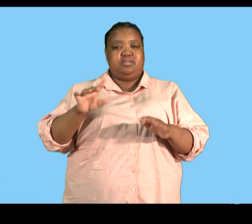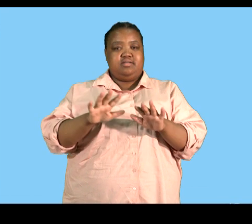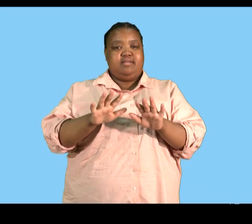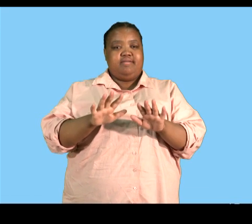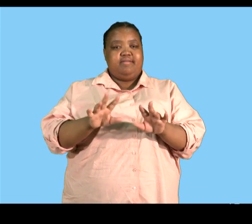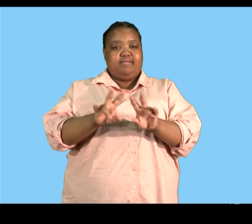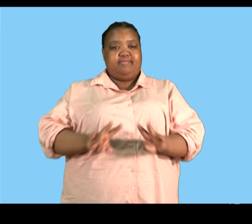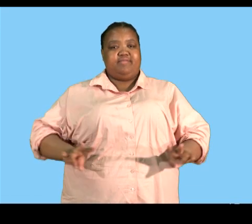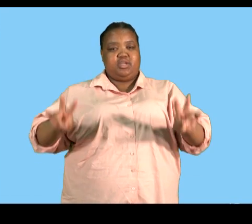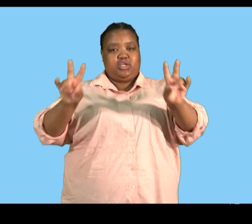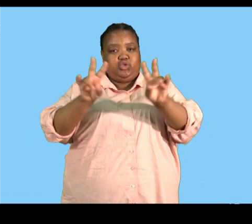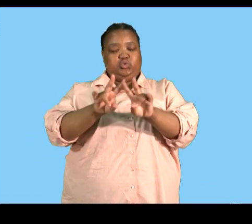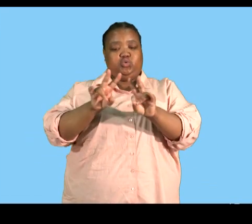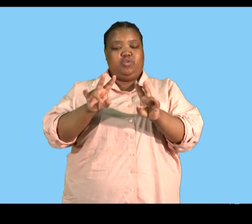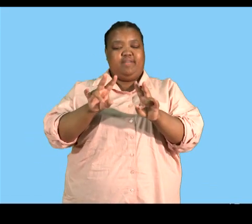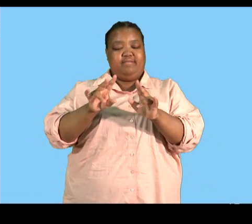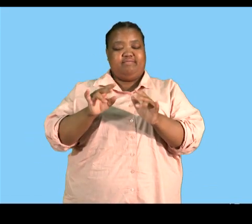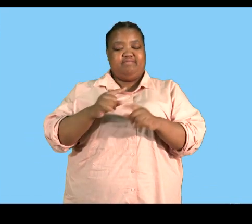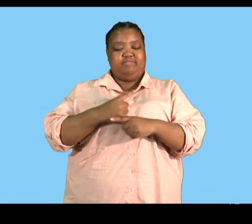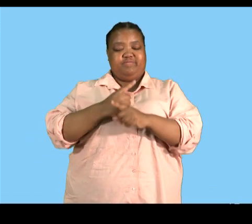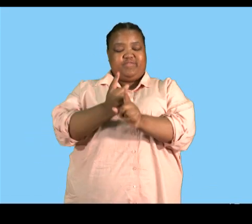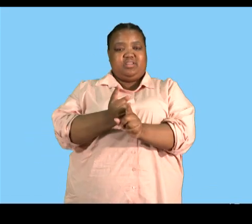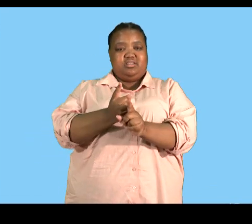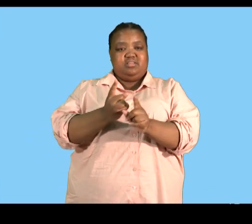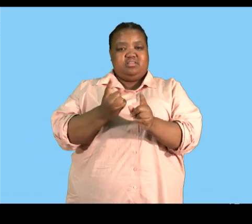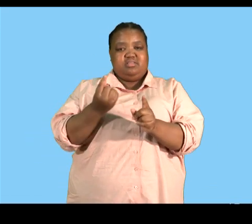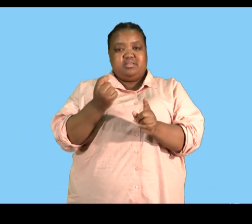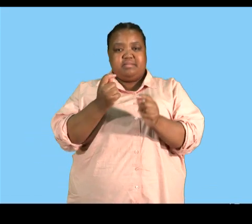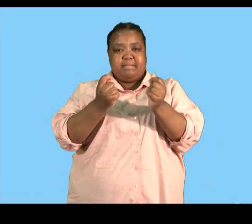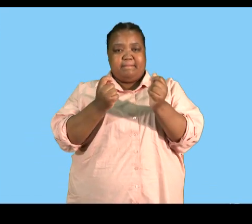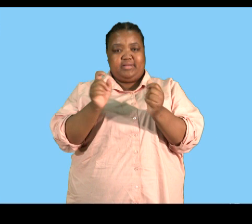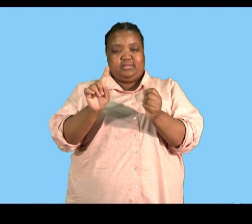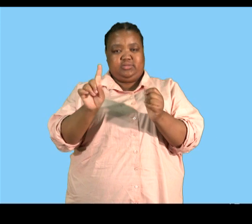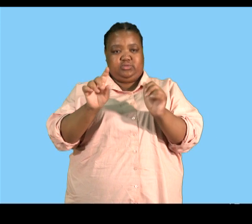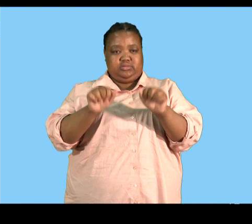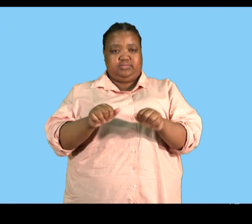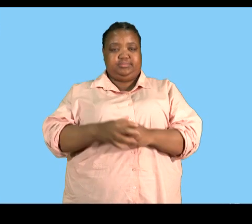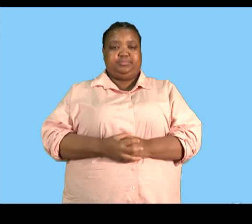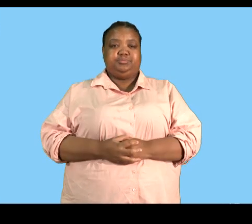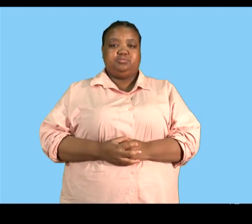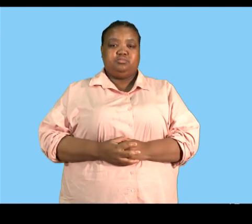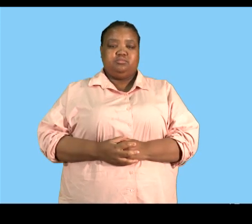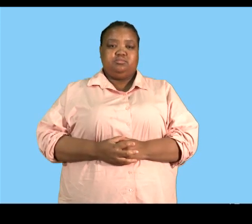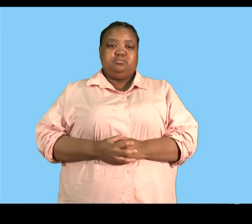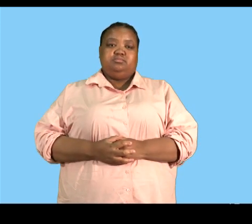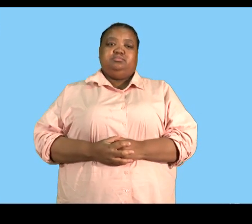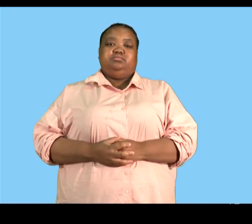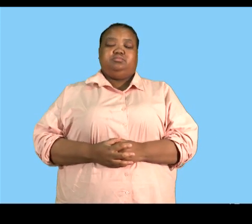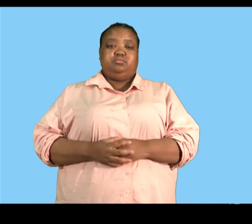are given, when you hire this wall, it simply means you will be charged for this venue, you will be charged